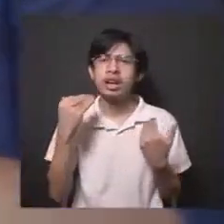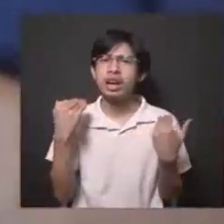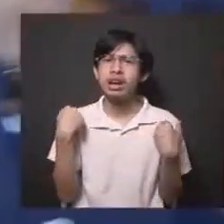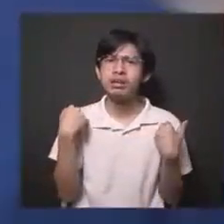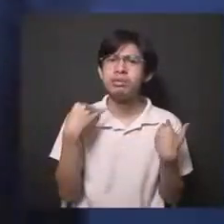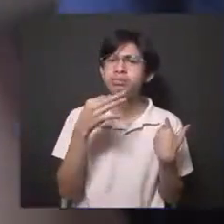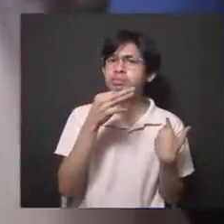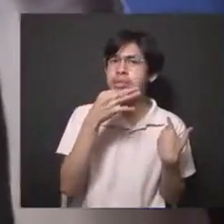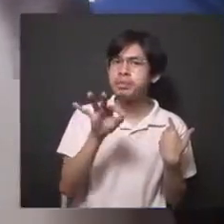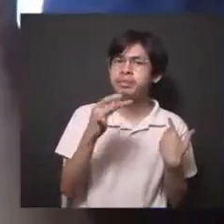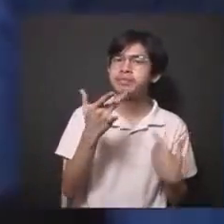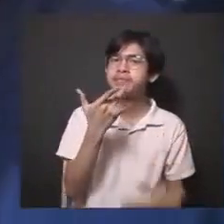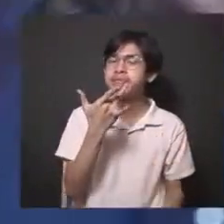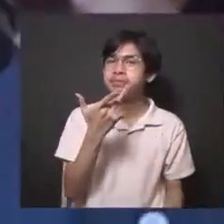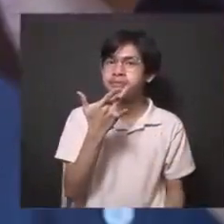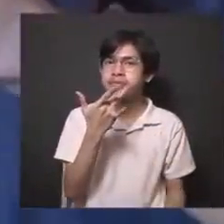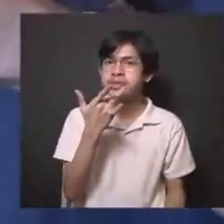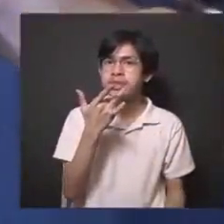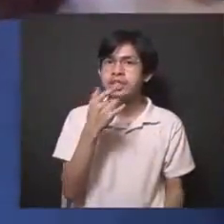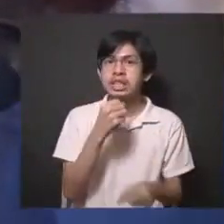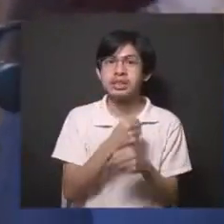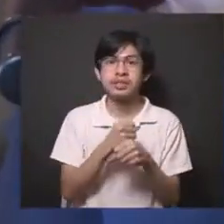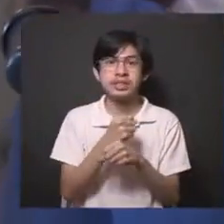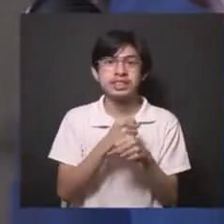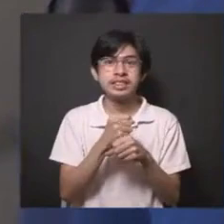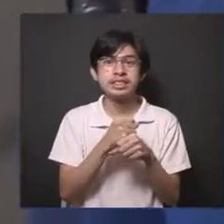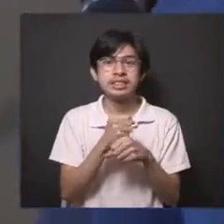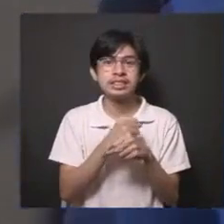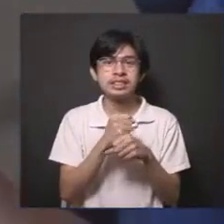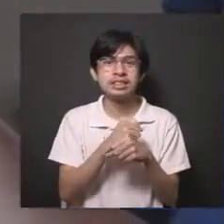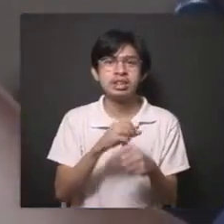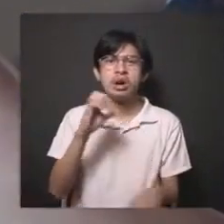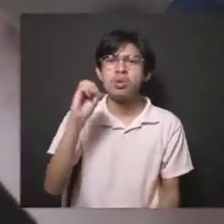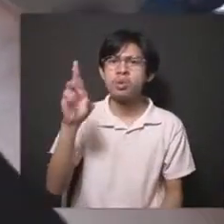cappuccino, or it can be liver and onions.